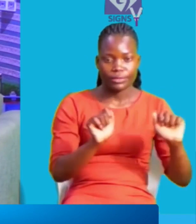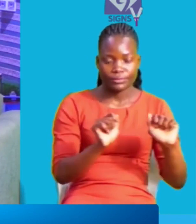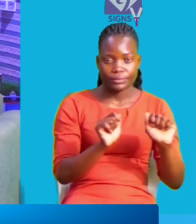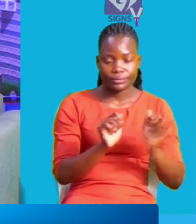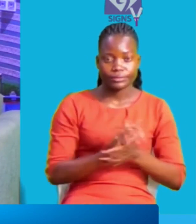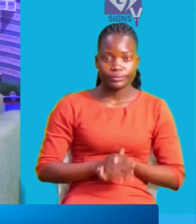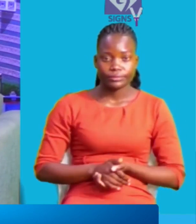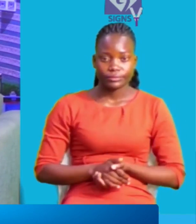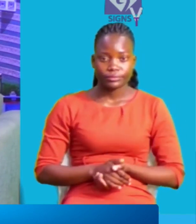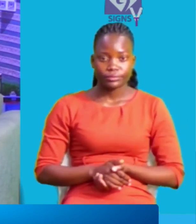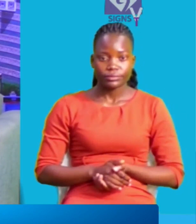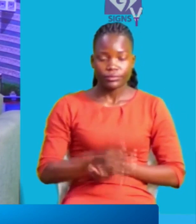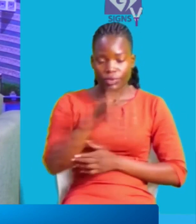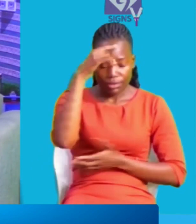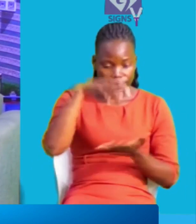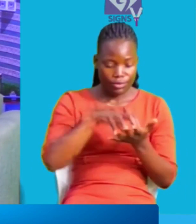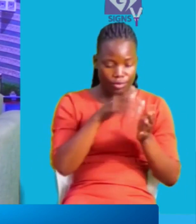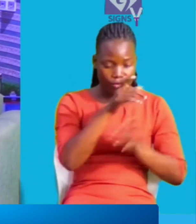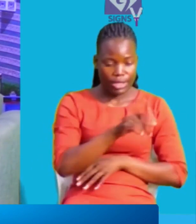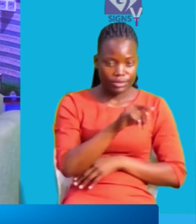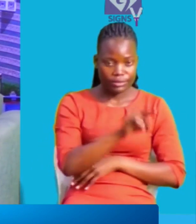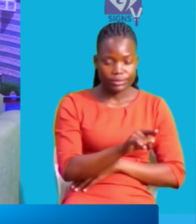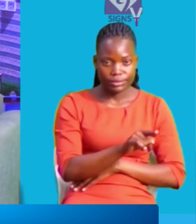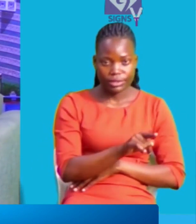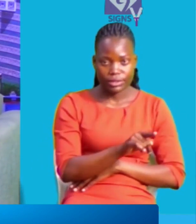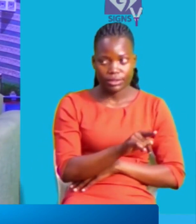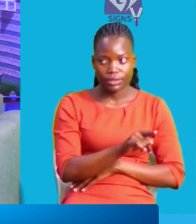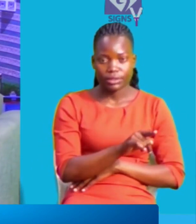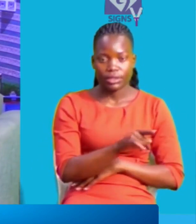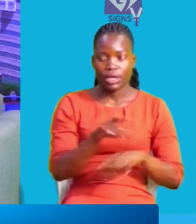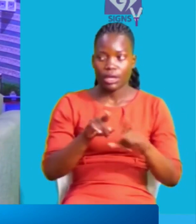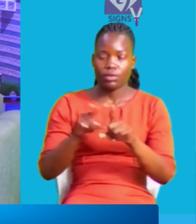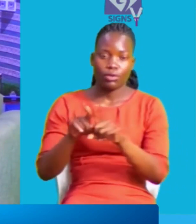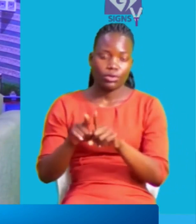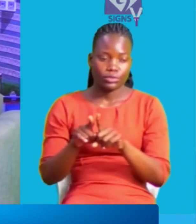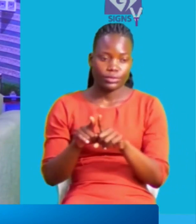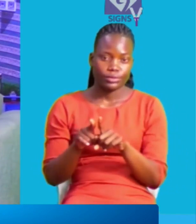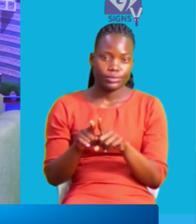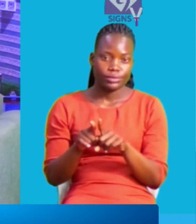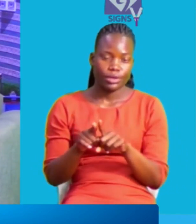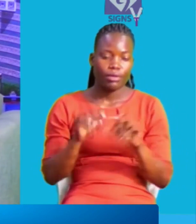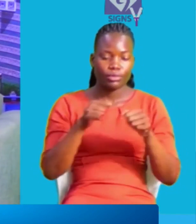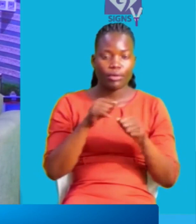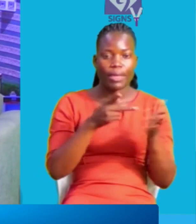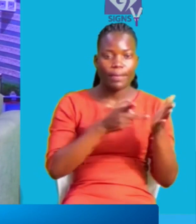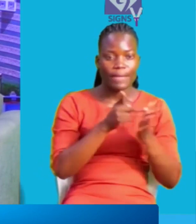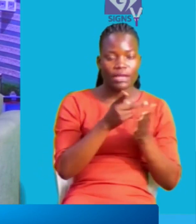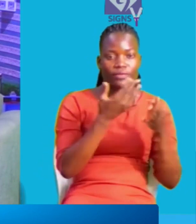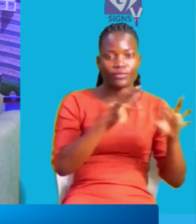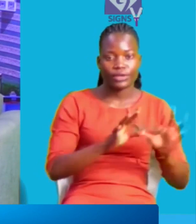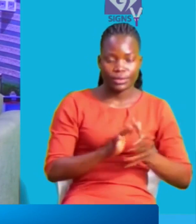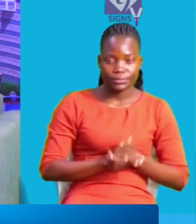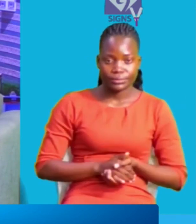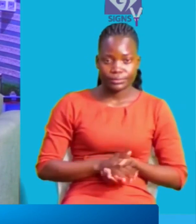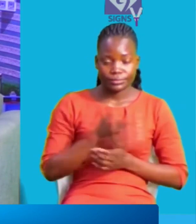bond, hata anaweza fika pale alizea kwamba because of the condition of this person, and kuna anaweza pewa bail or